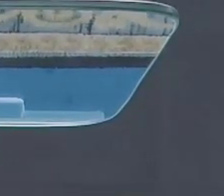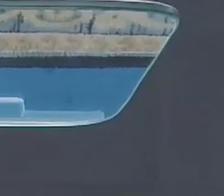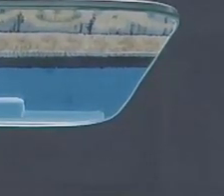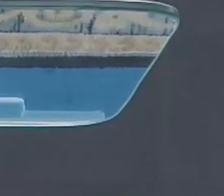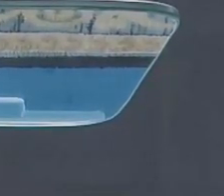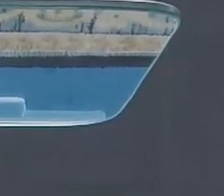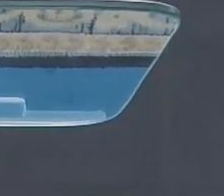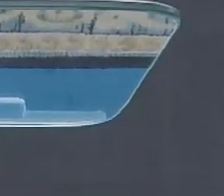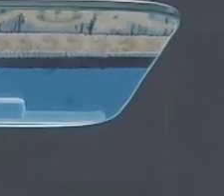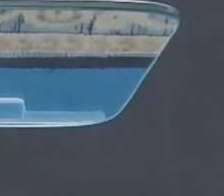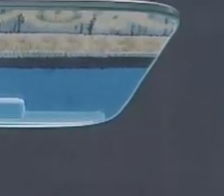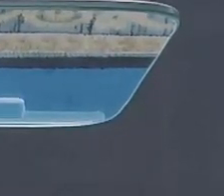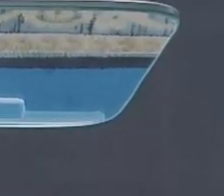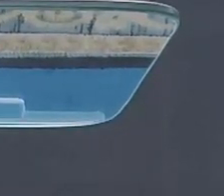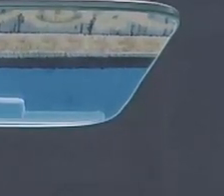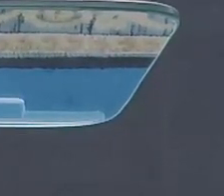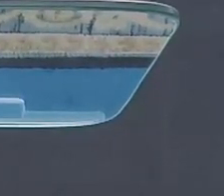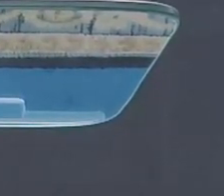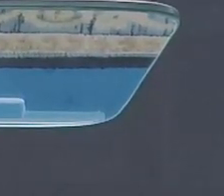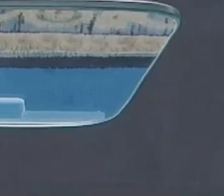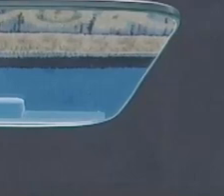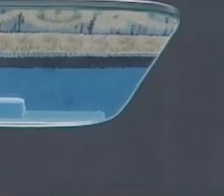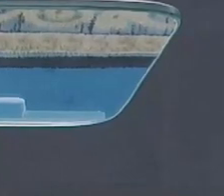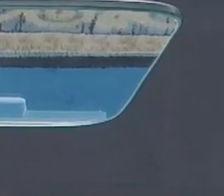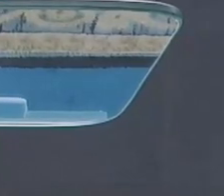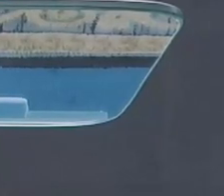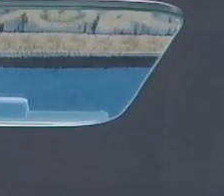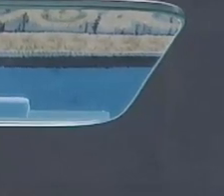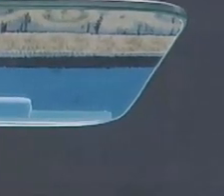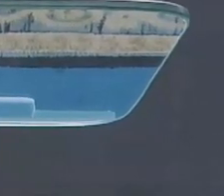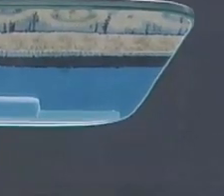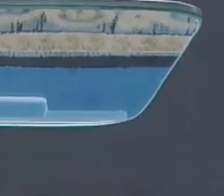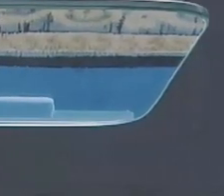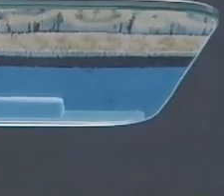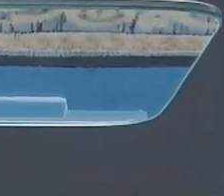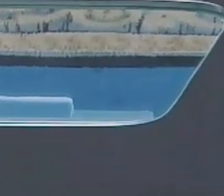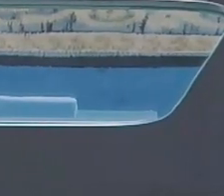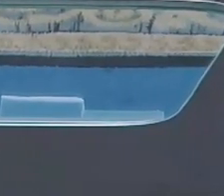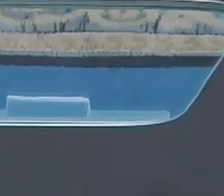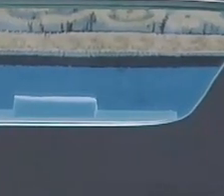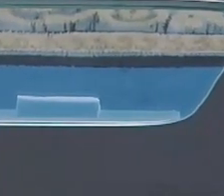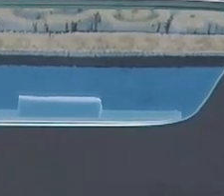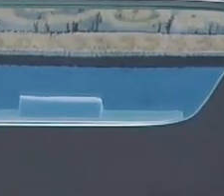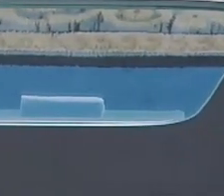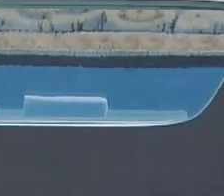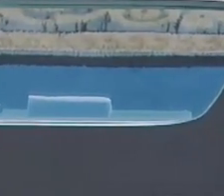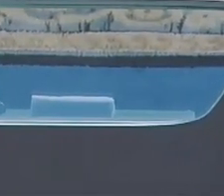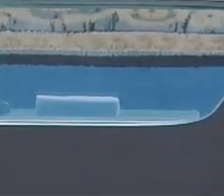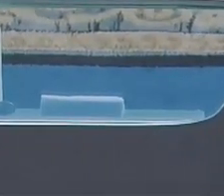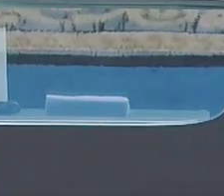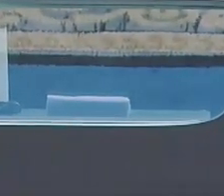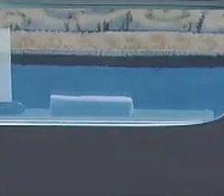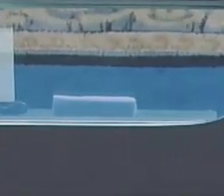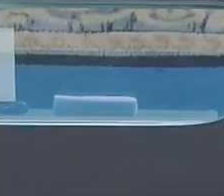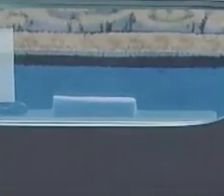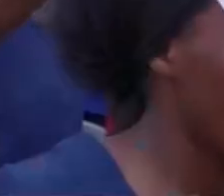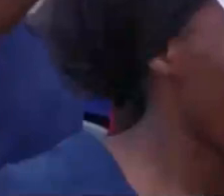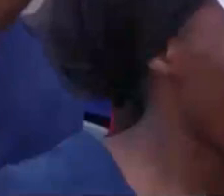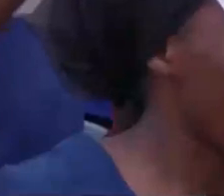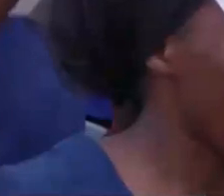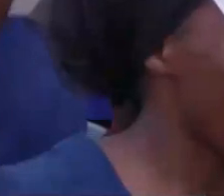to know that everything they have had today is for them, one by one,